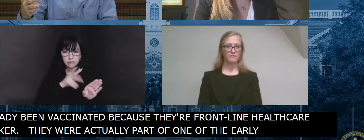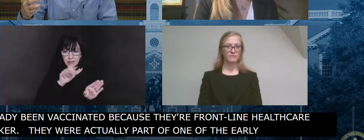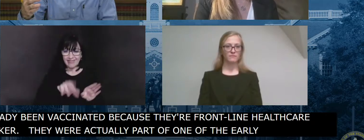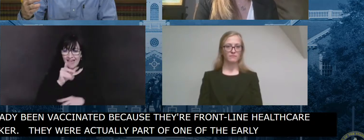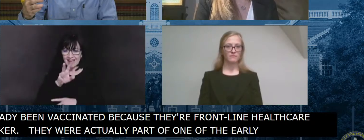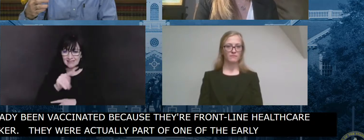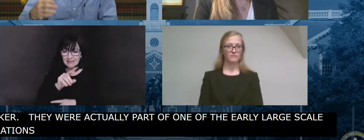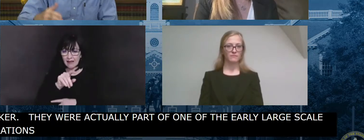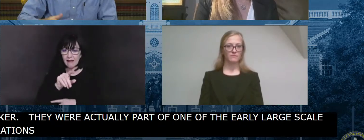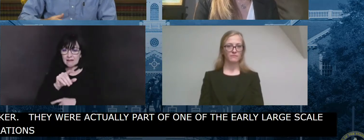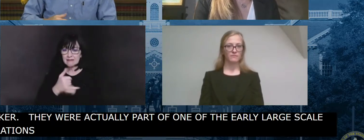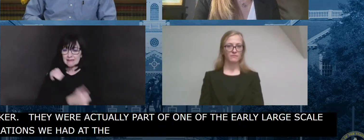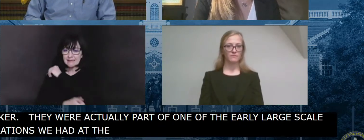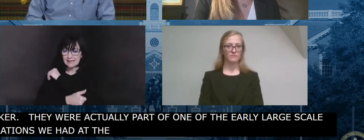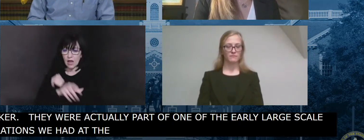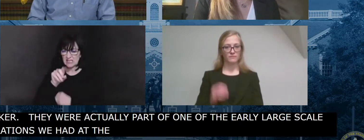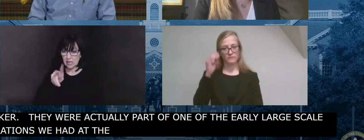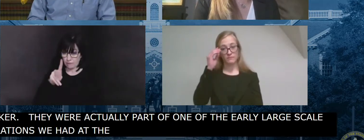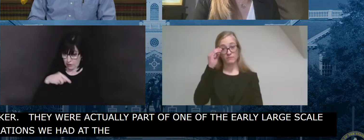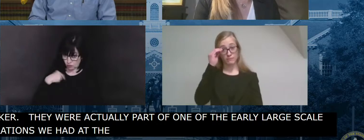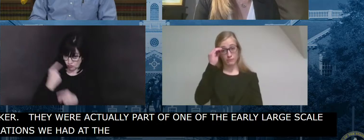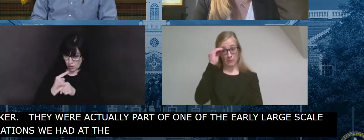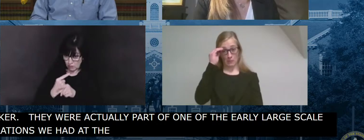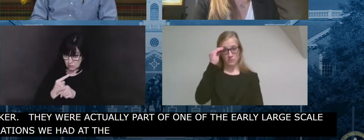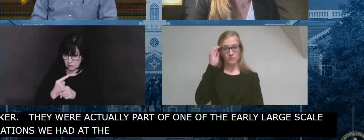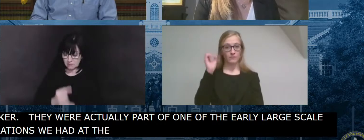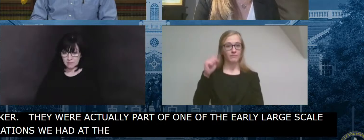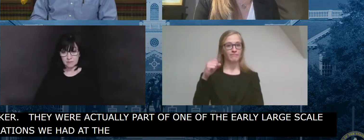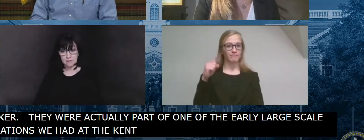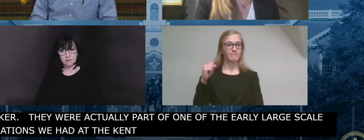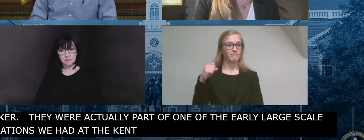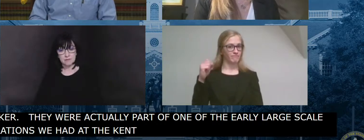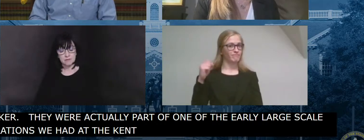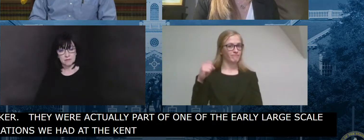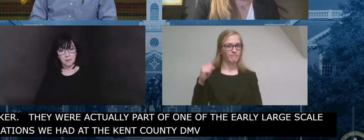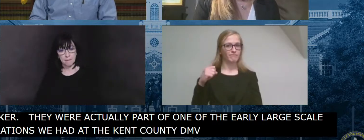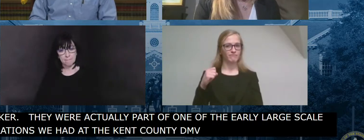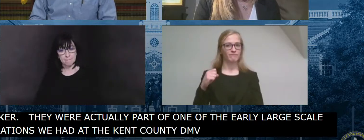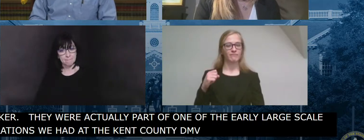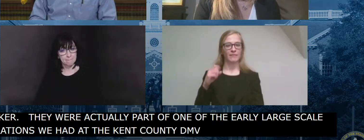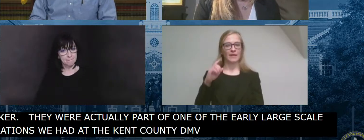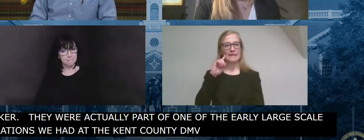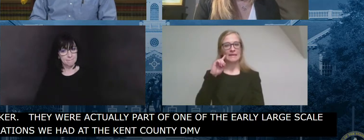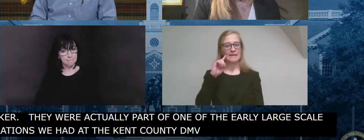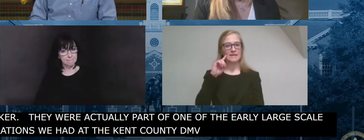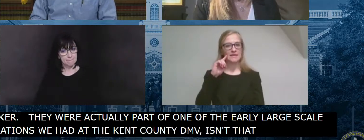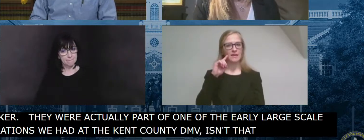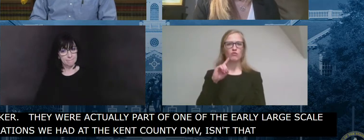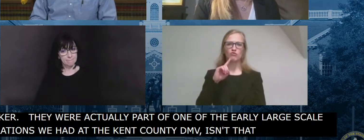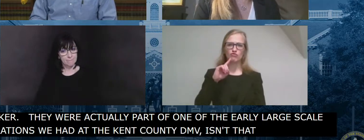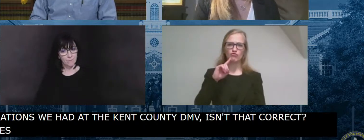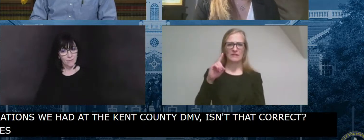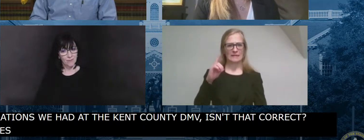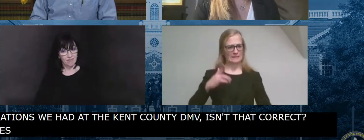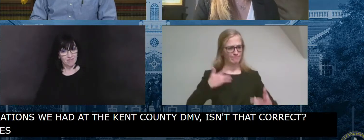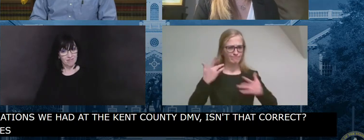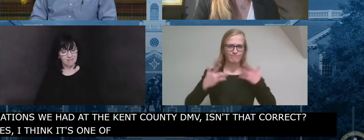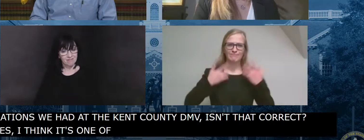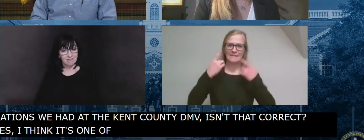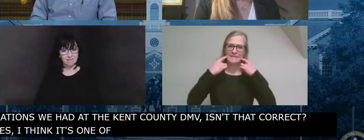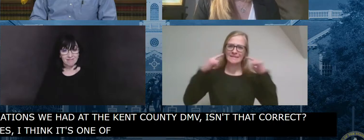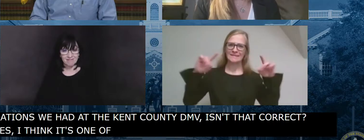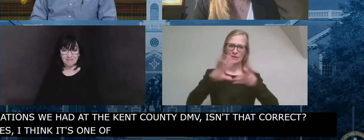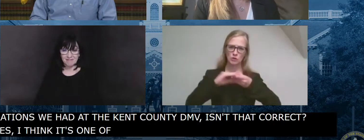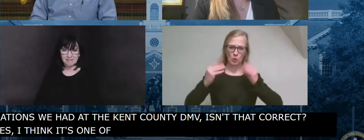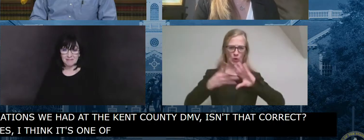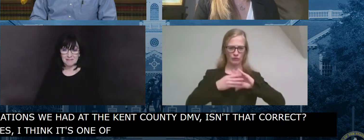DMV. Isn't that correct? Yeah, I mean, it's one of our, I think, really extremely exciting success stories. At